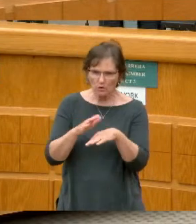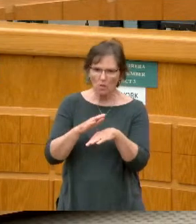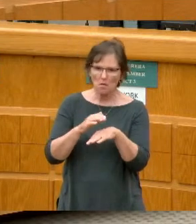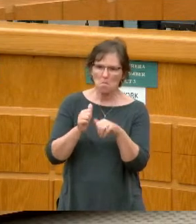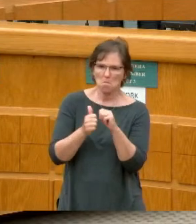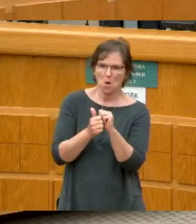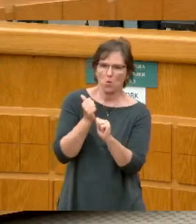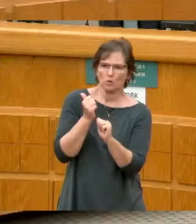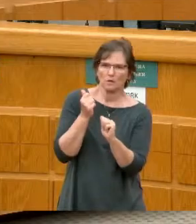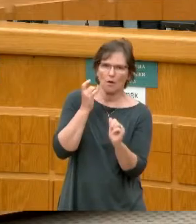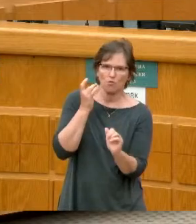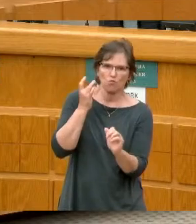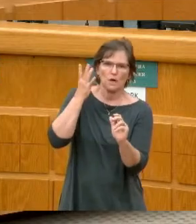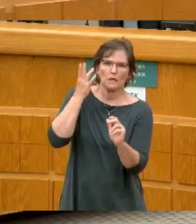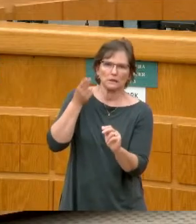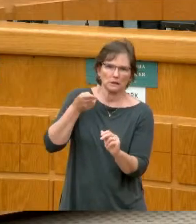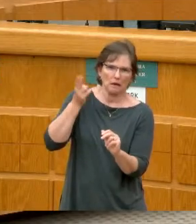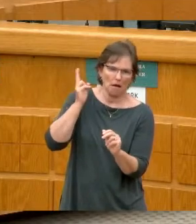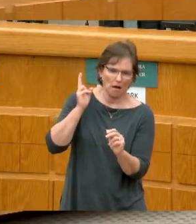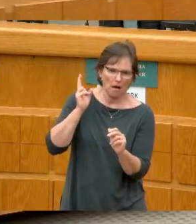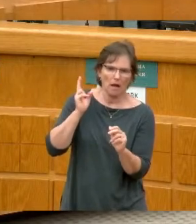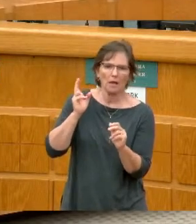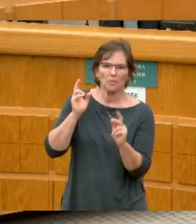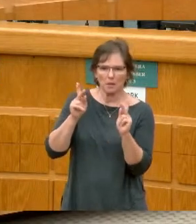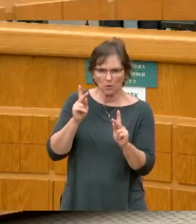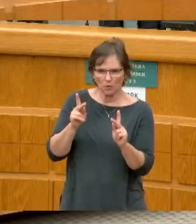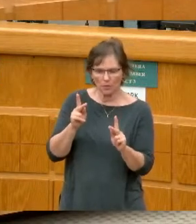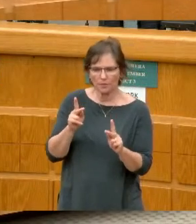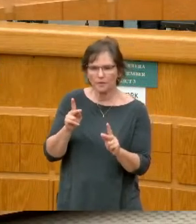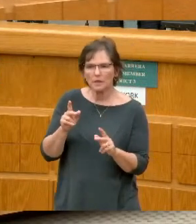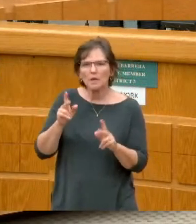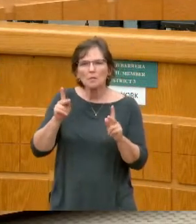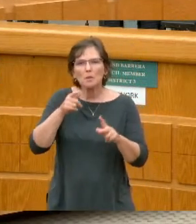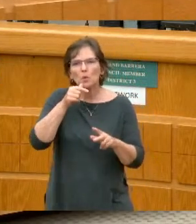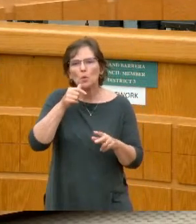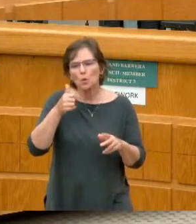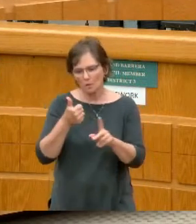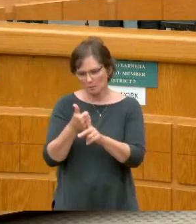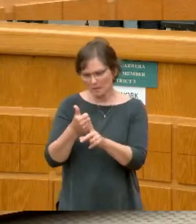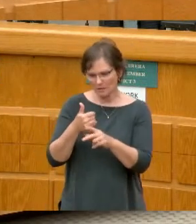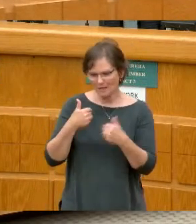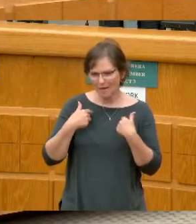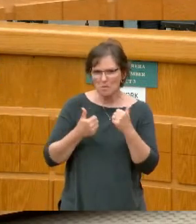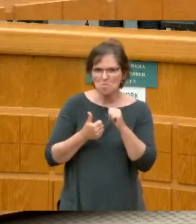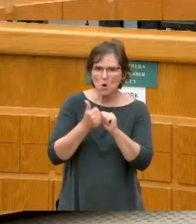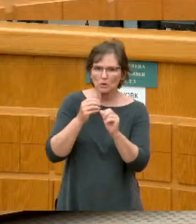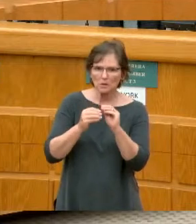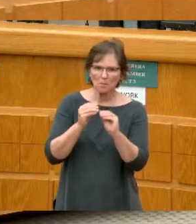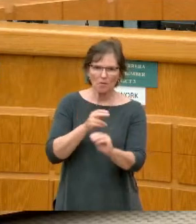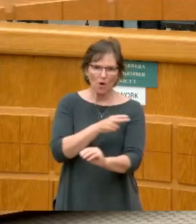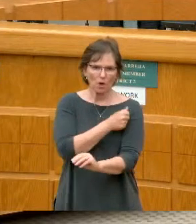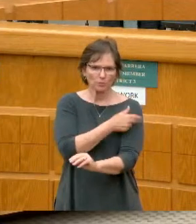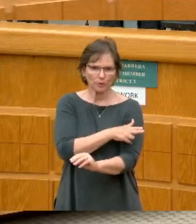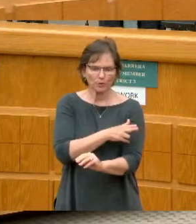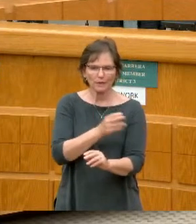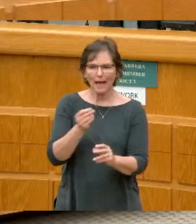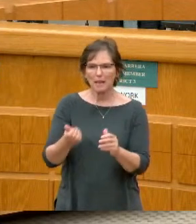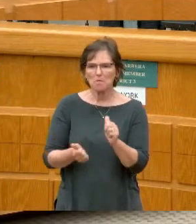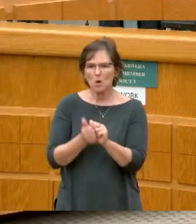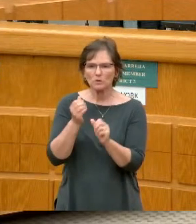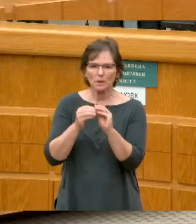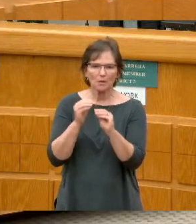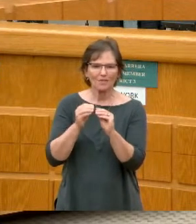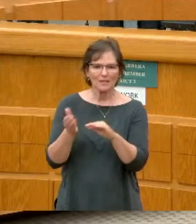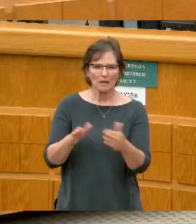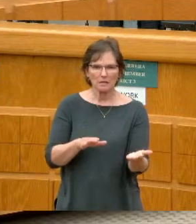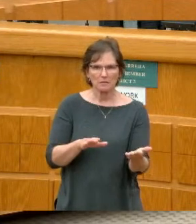day. So our cases are definitely increasing, and we need to be very careful moving forward.